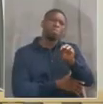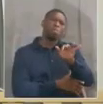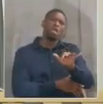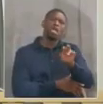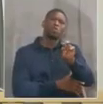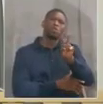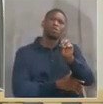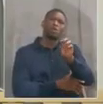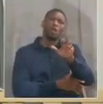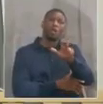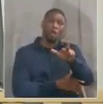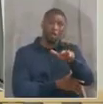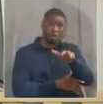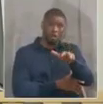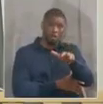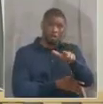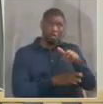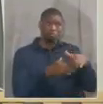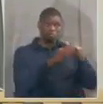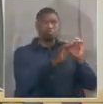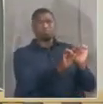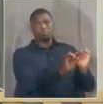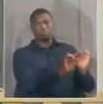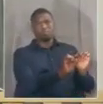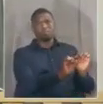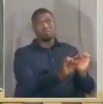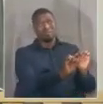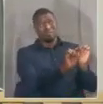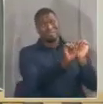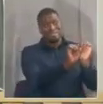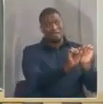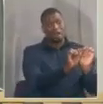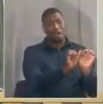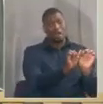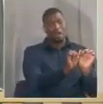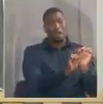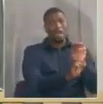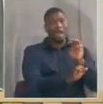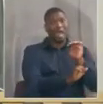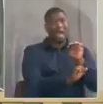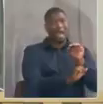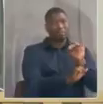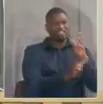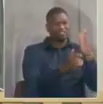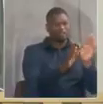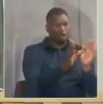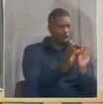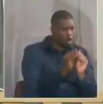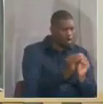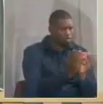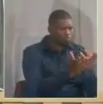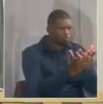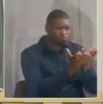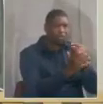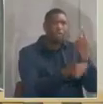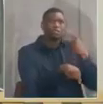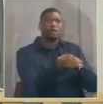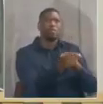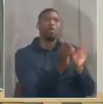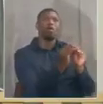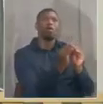2018, and then the IMC had their initial meetings in May as well as